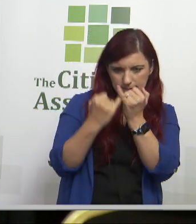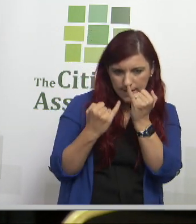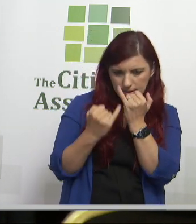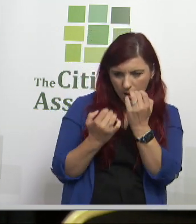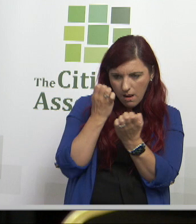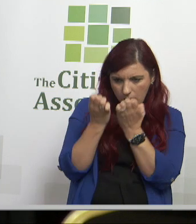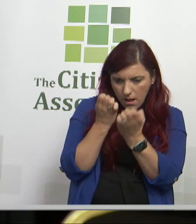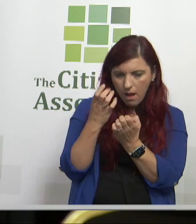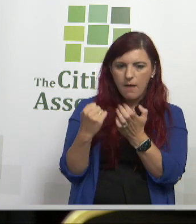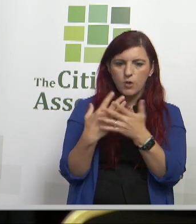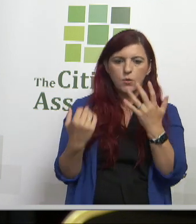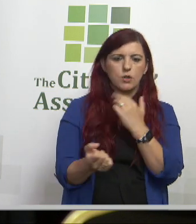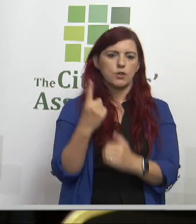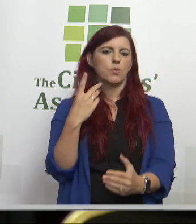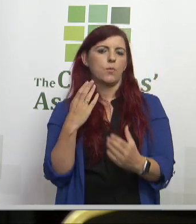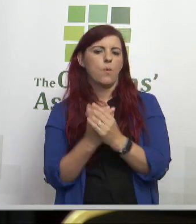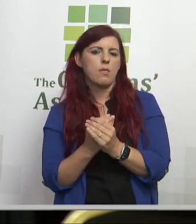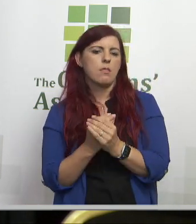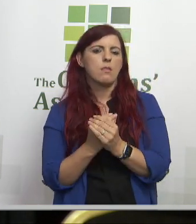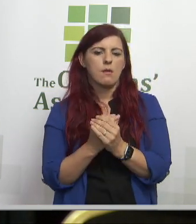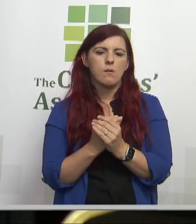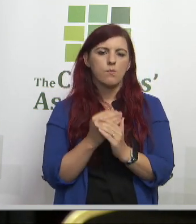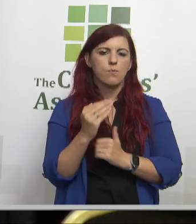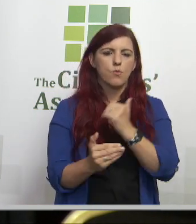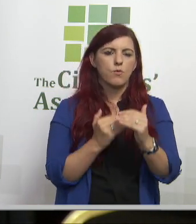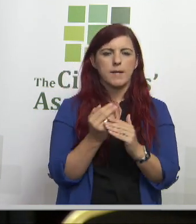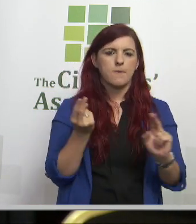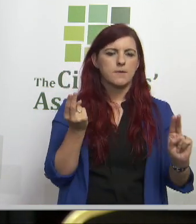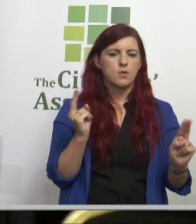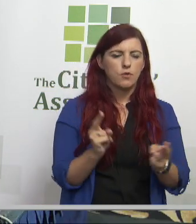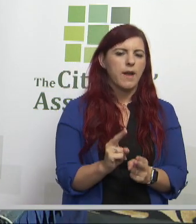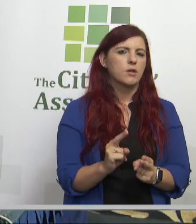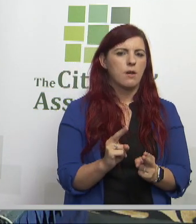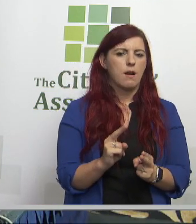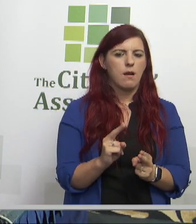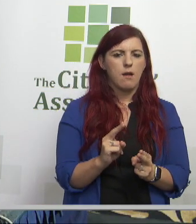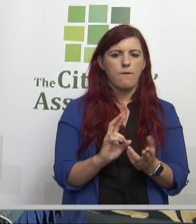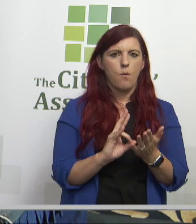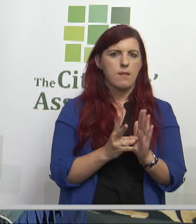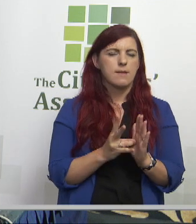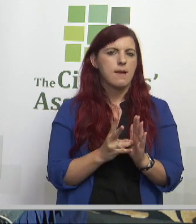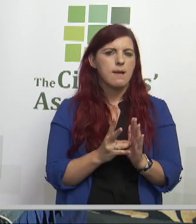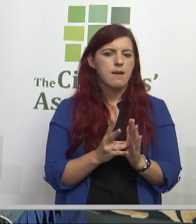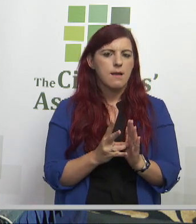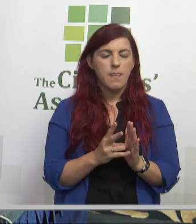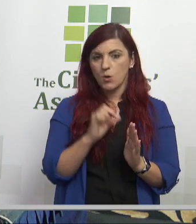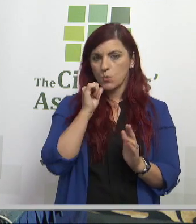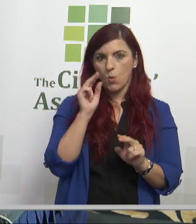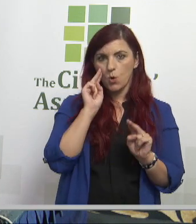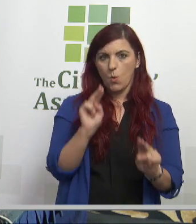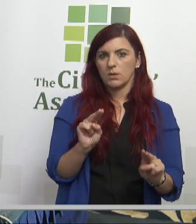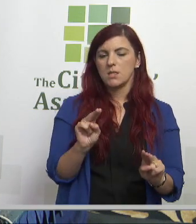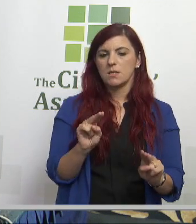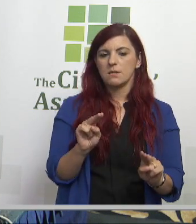there's a huge issue with this progressive deterioration over time that you don't actually notice unless you do